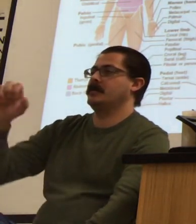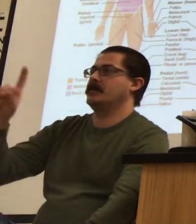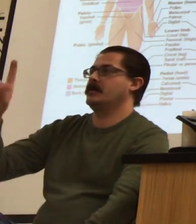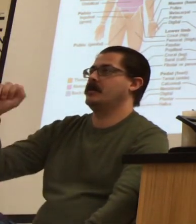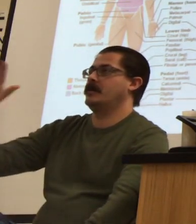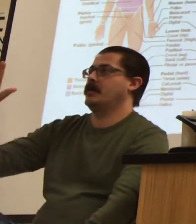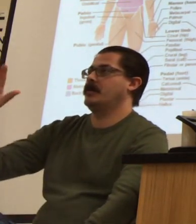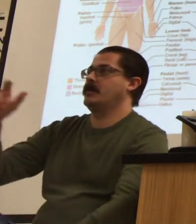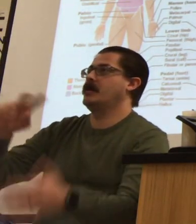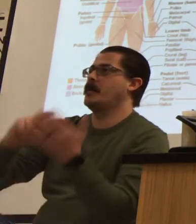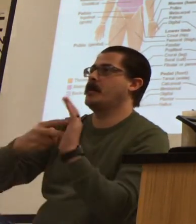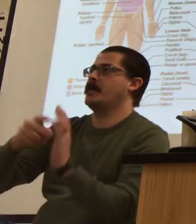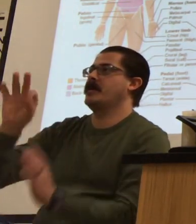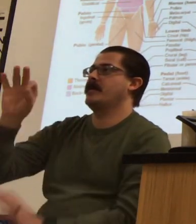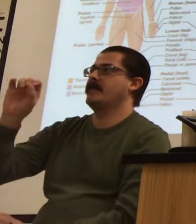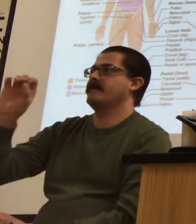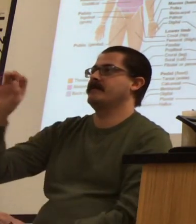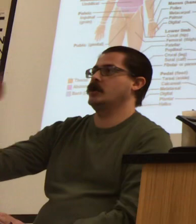Pedal is foot.